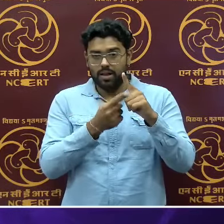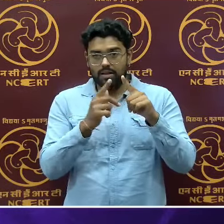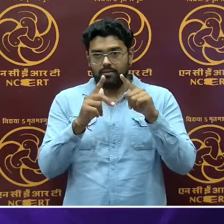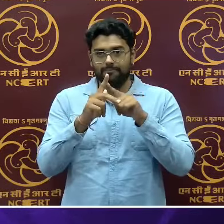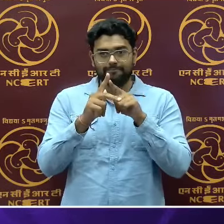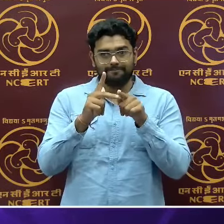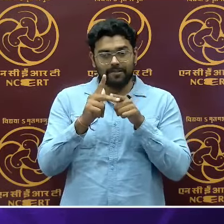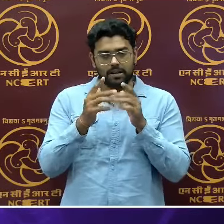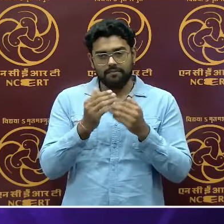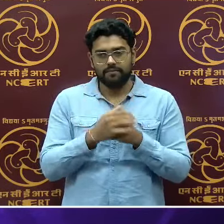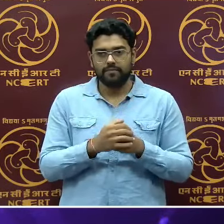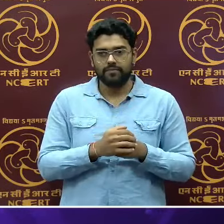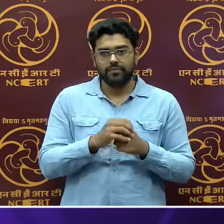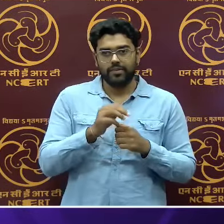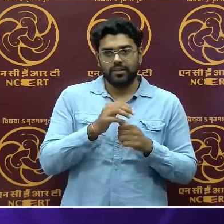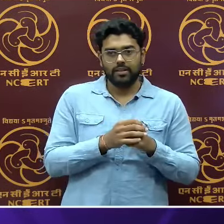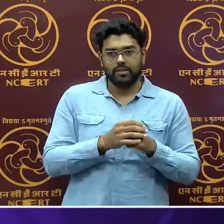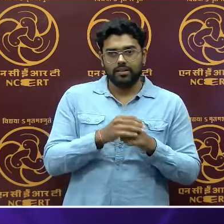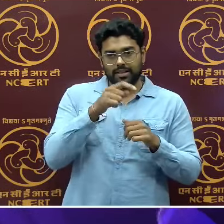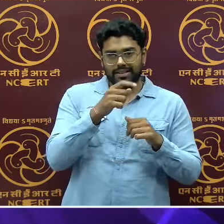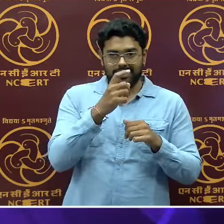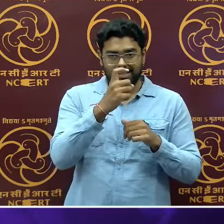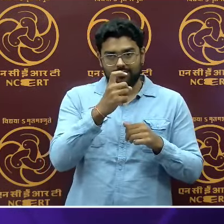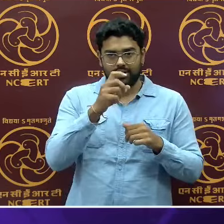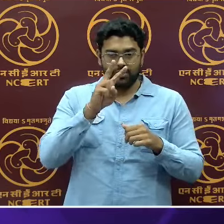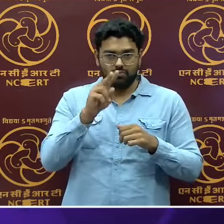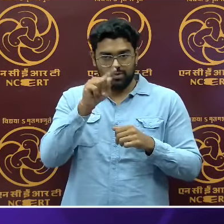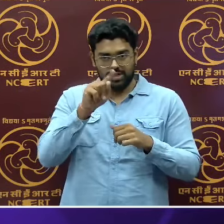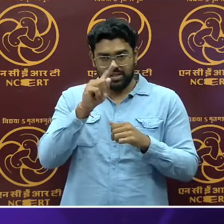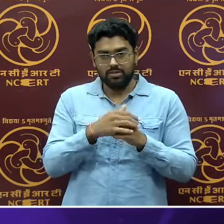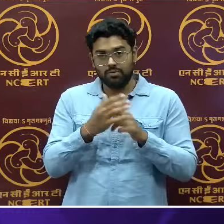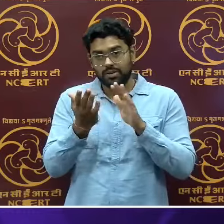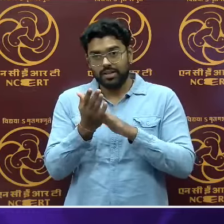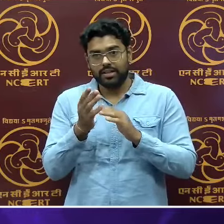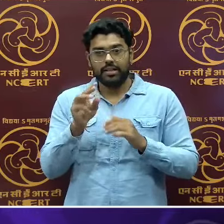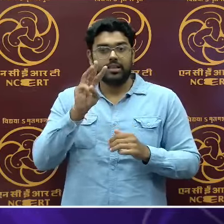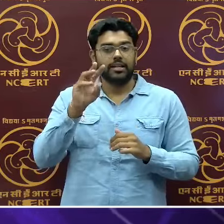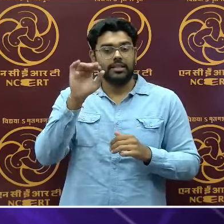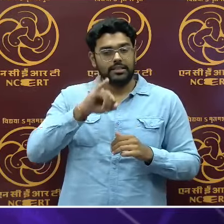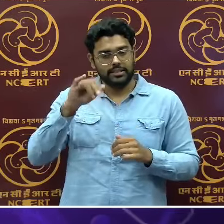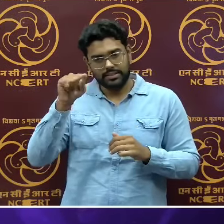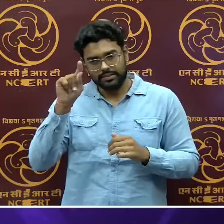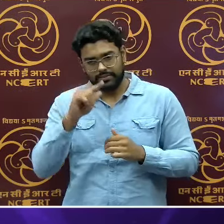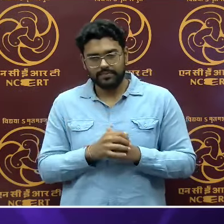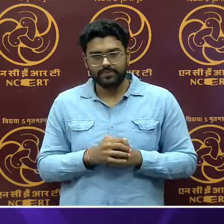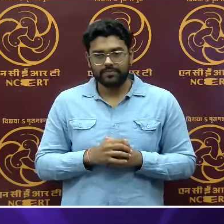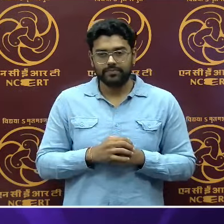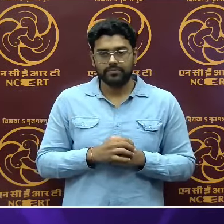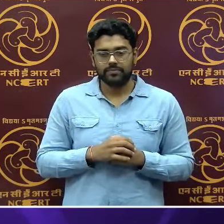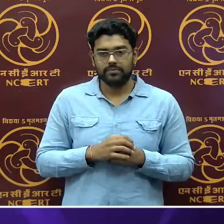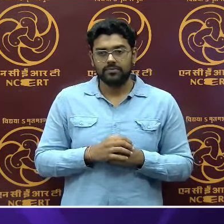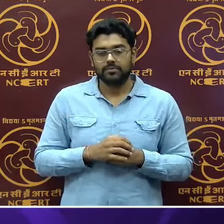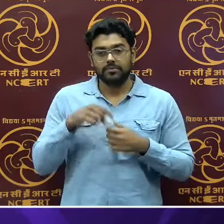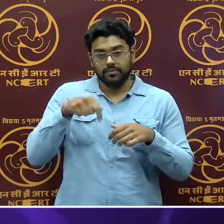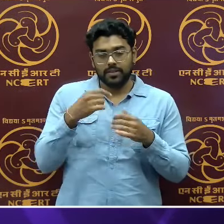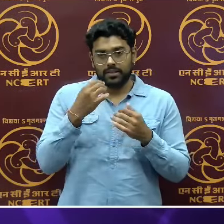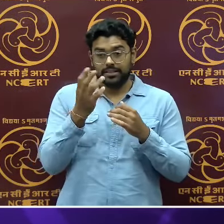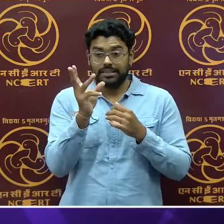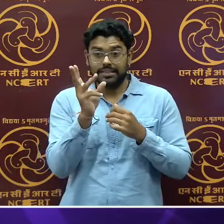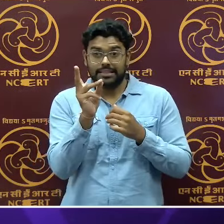One is, yes, one is 72 degrees, other is 36 degrees. I am supposed to find out the